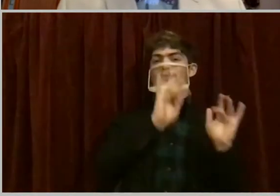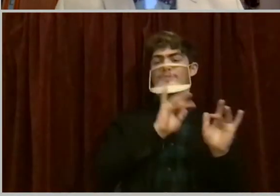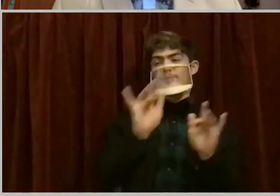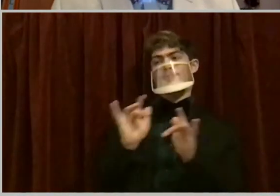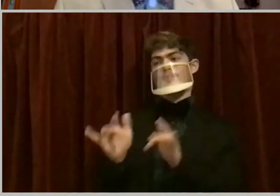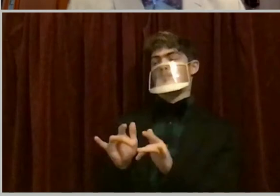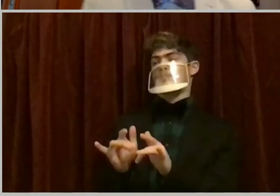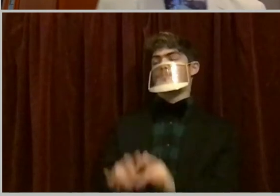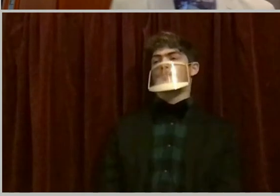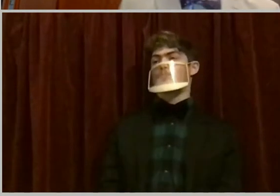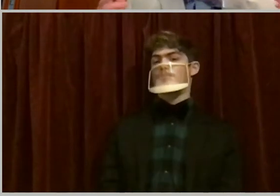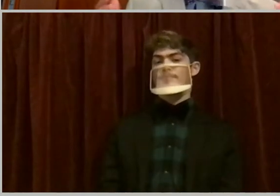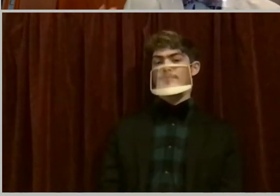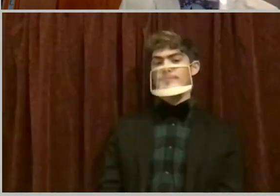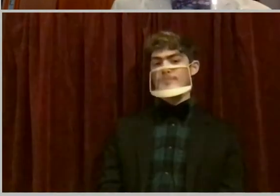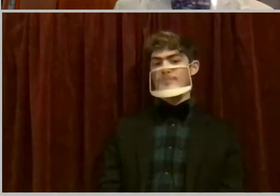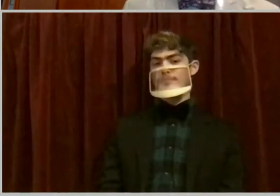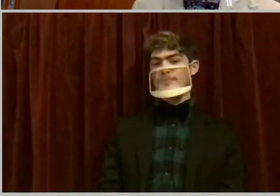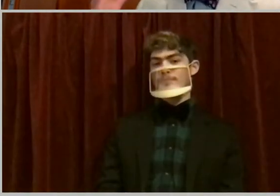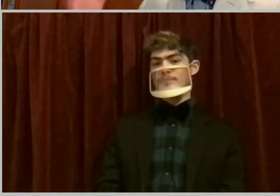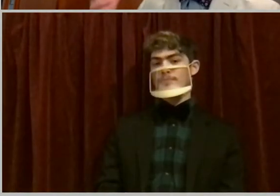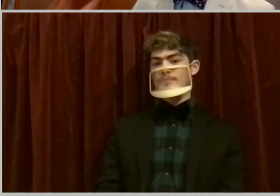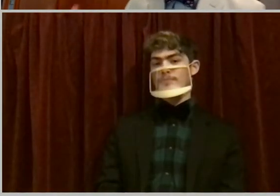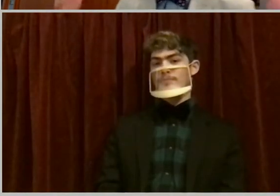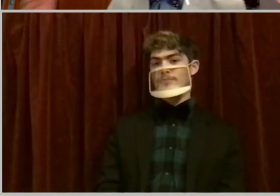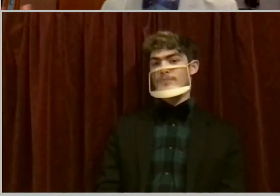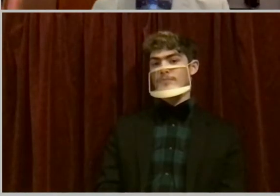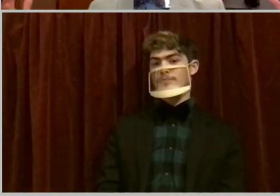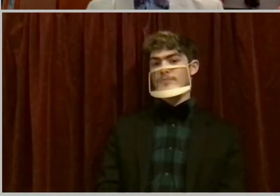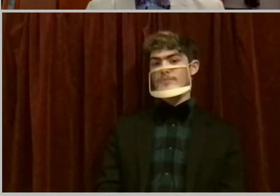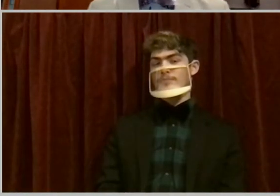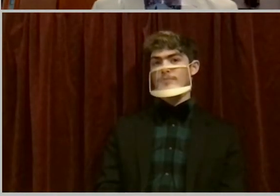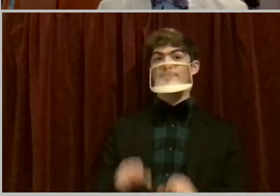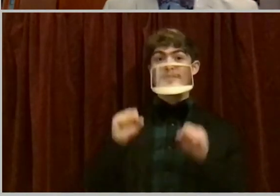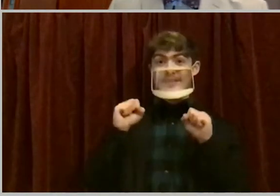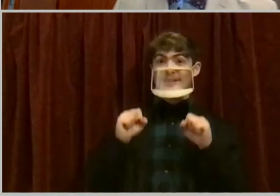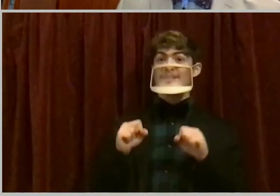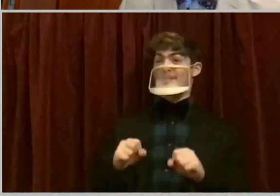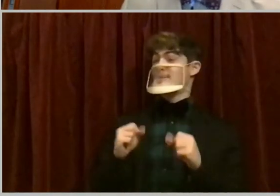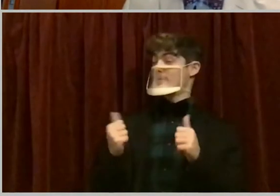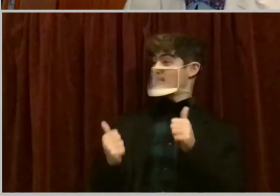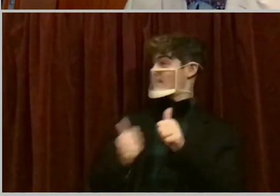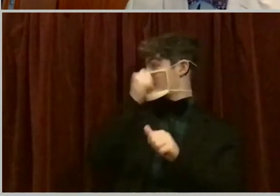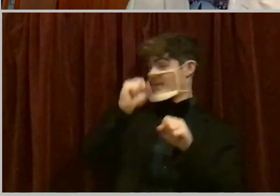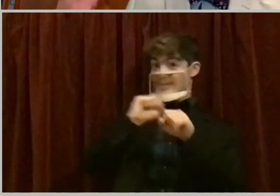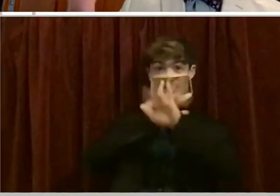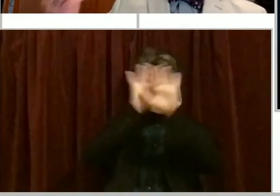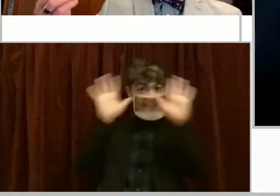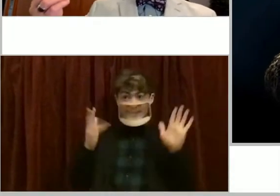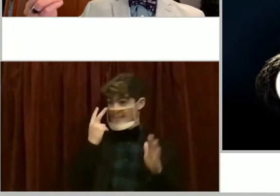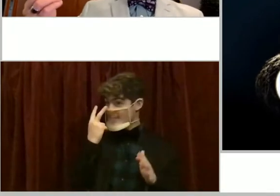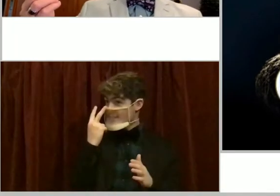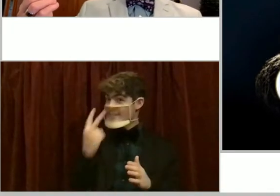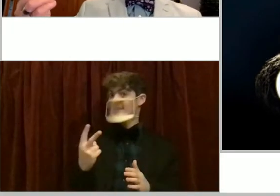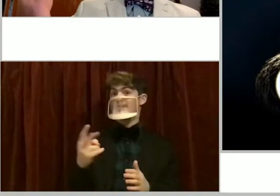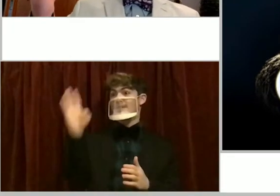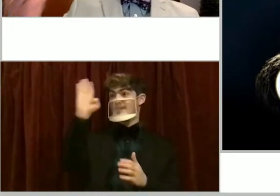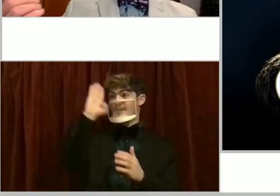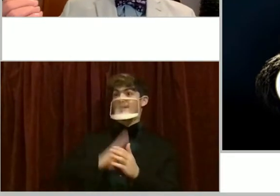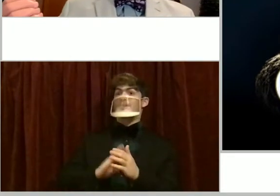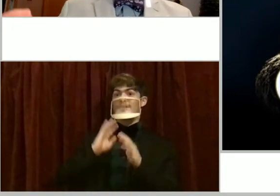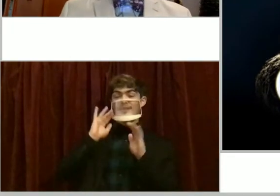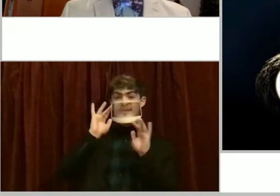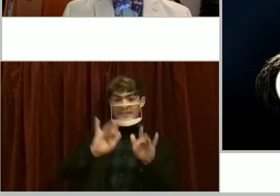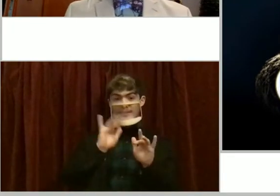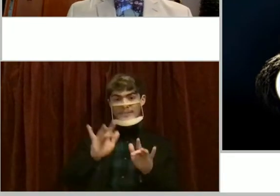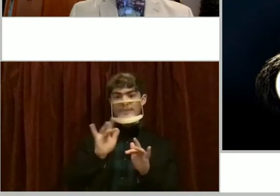it? I mean, God's virtue of compassion is most clearly seen to us today in the person, in the